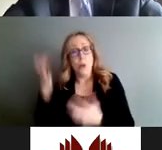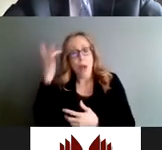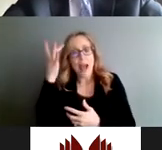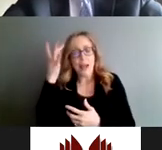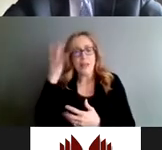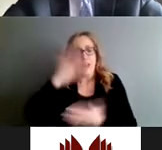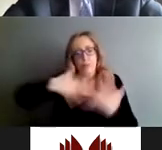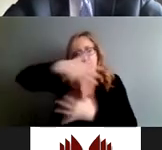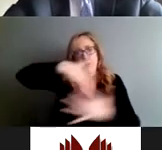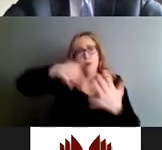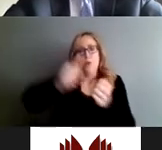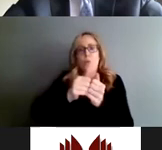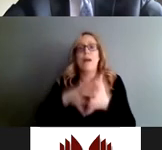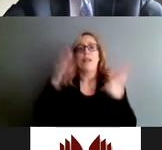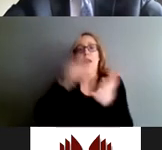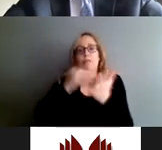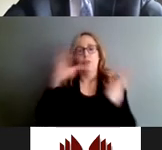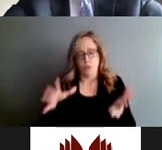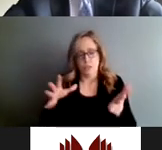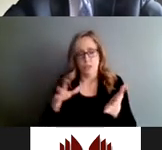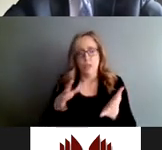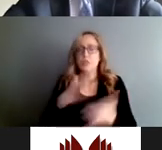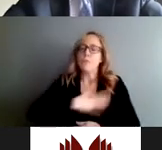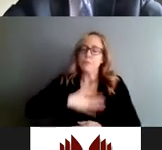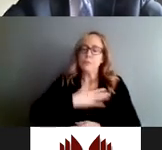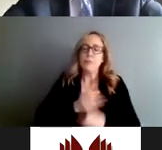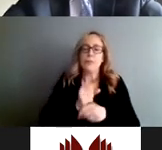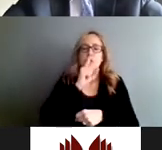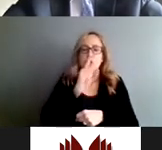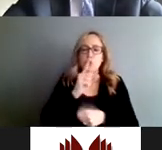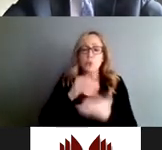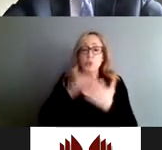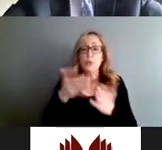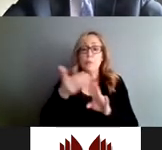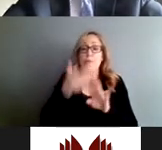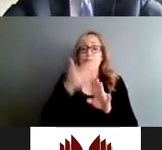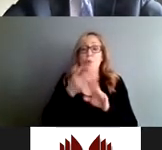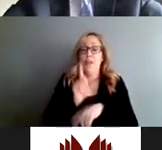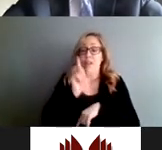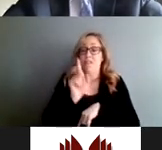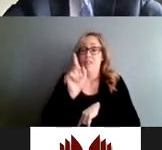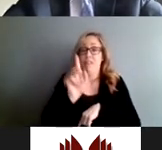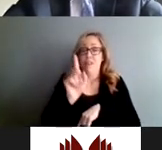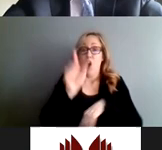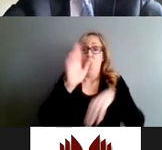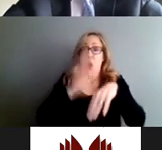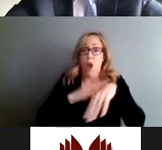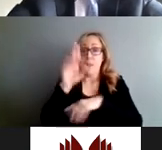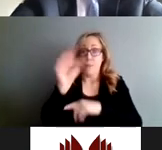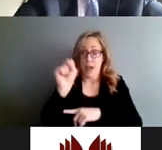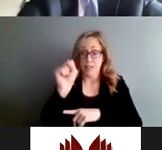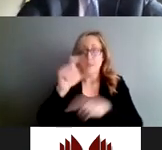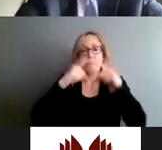So again, please make sure your student has their mask on before they approach the bus. That'll be helpful to all.